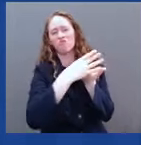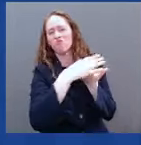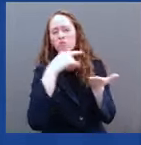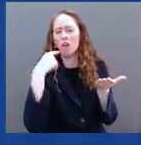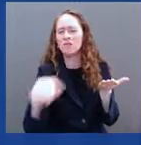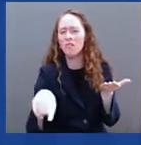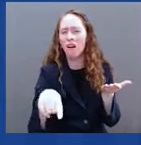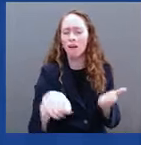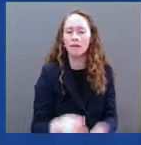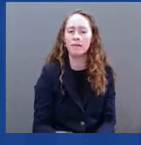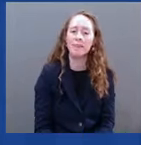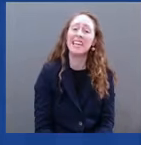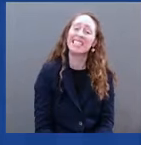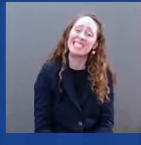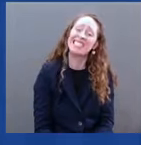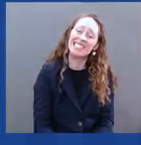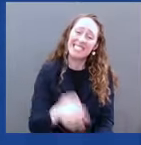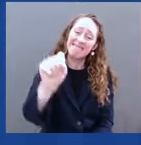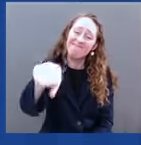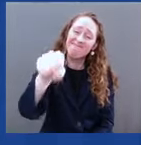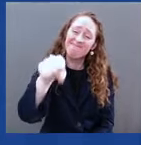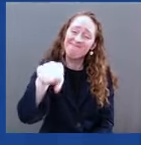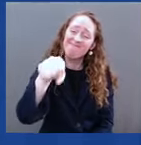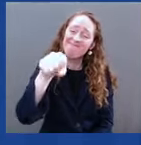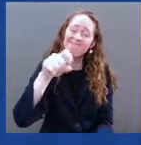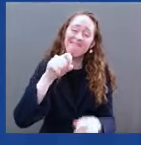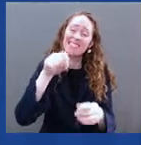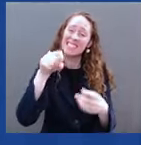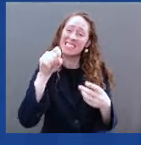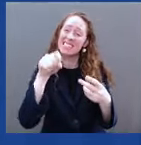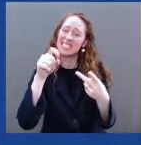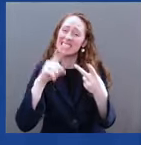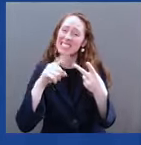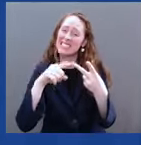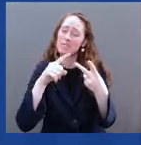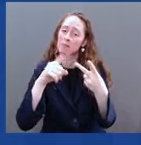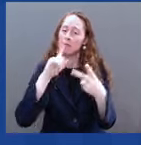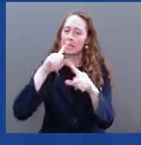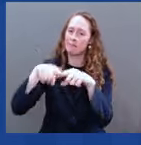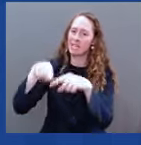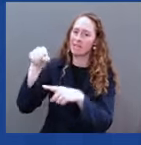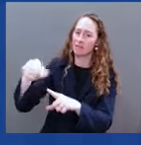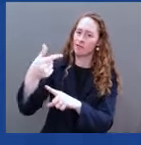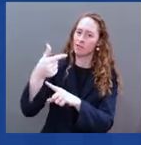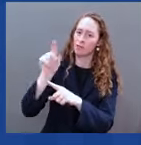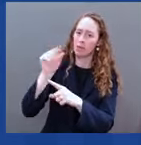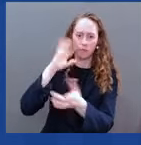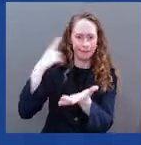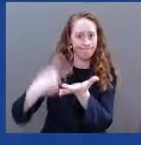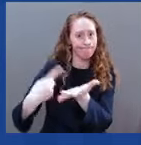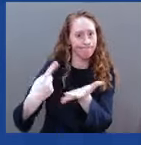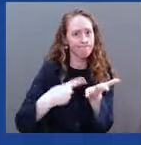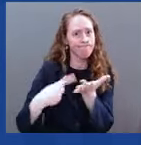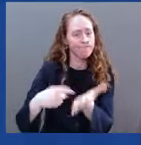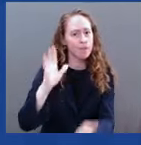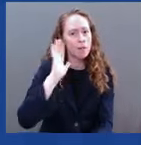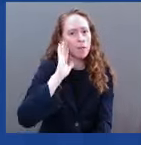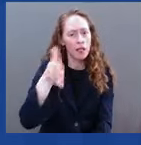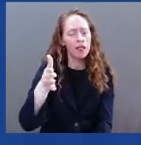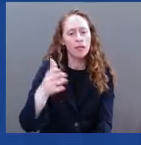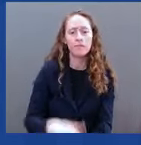That was raised today, and I raised the possibility if that can't be done, if Indonesia and others do not